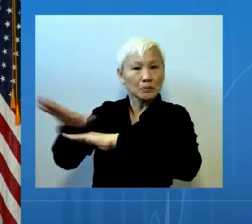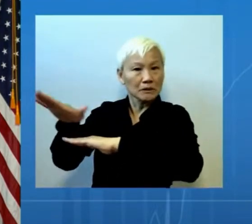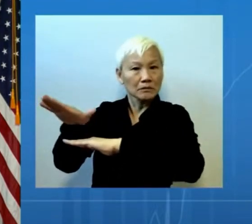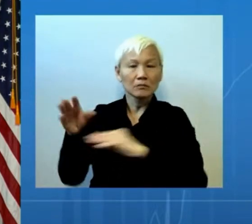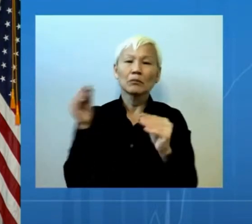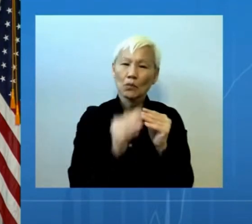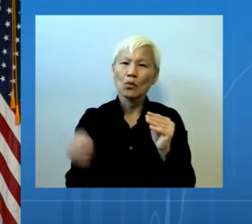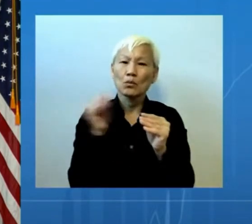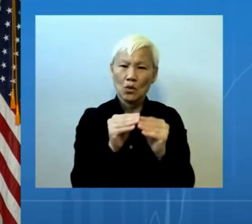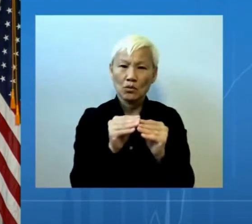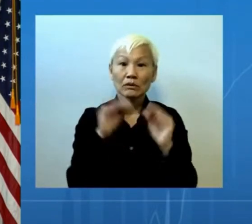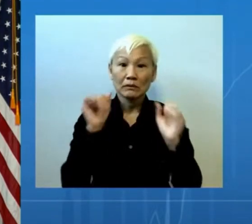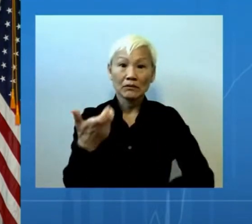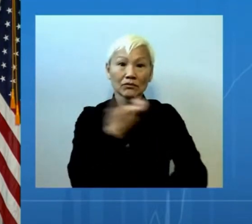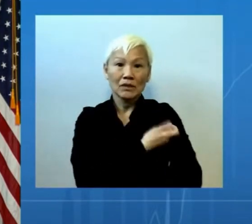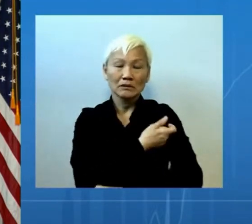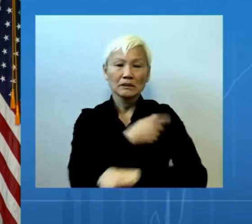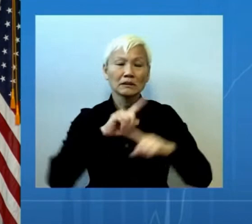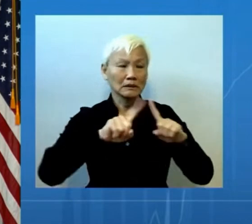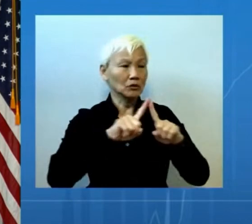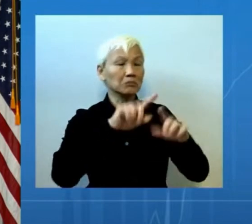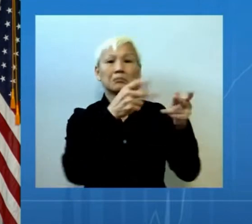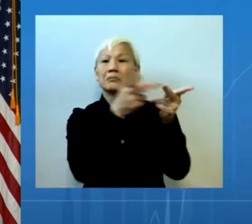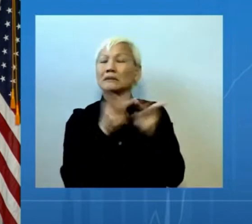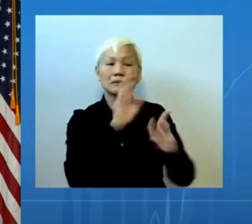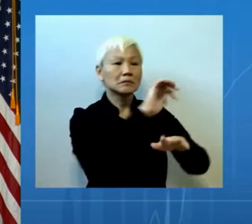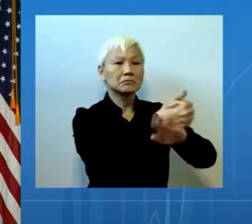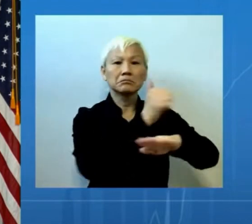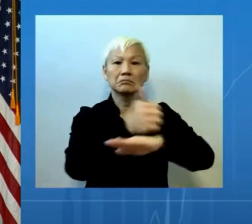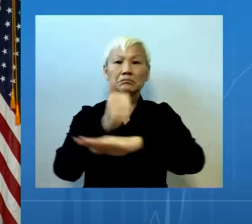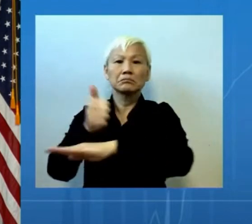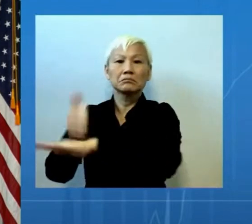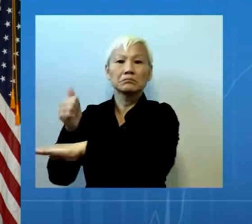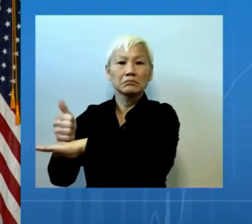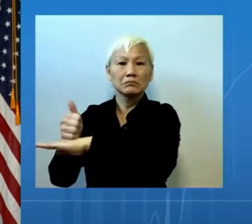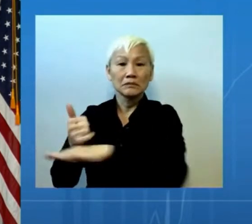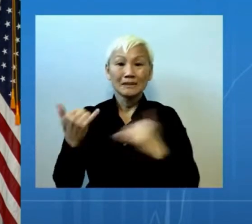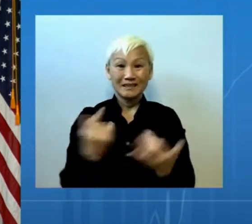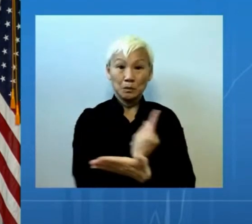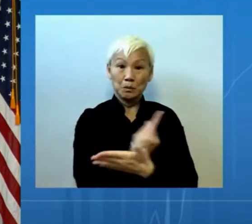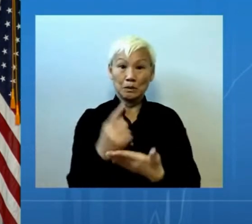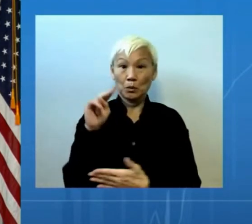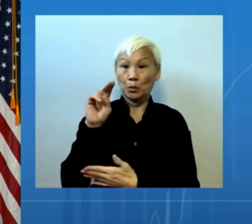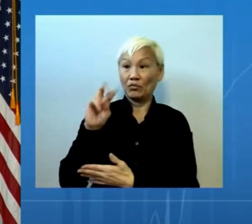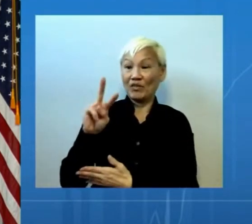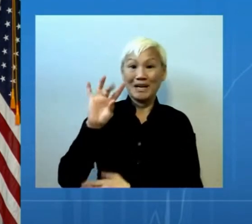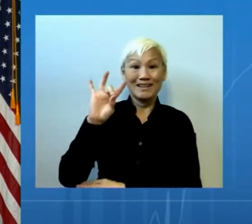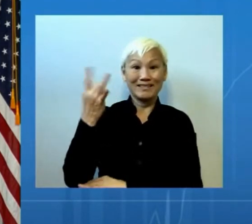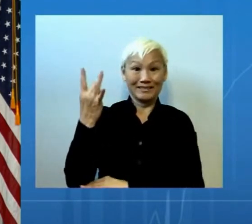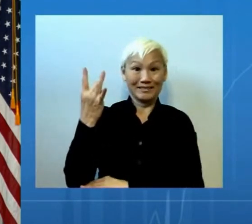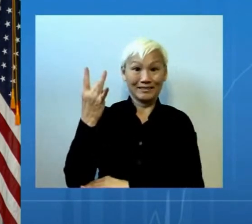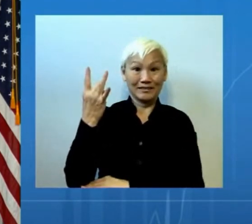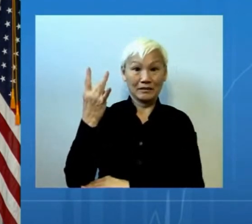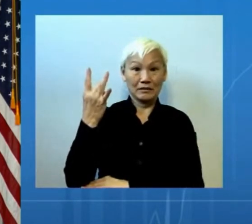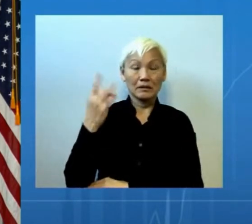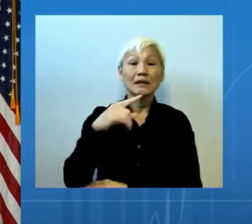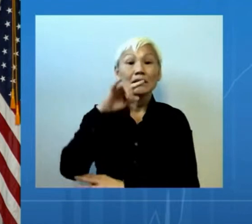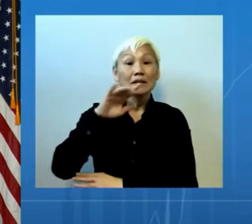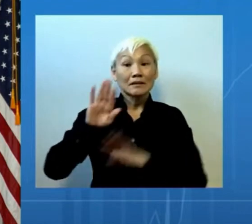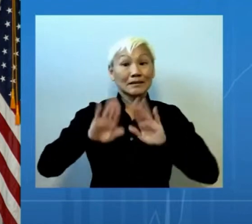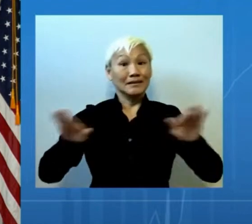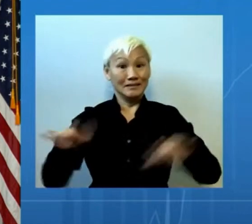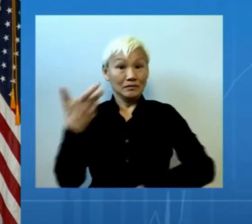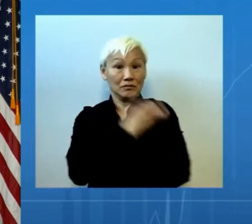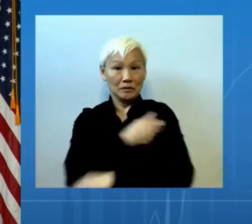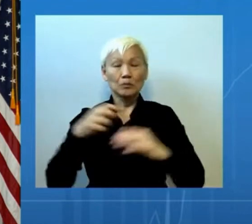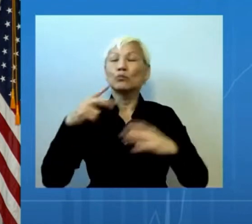So starting the week of November 8th, the kids' vaccination program will be fully up and running. Parents will be able to schedule appointments at